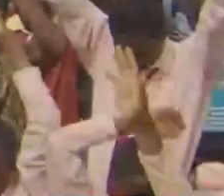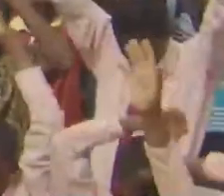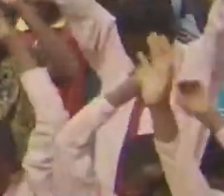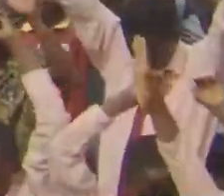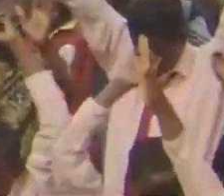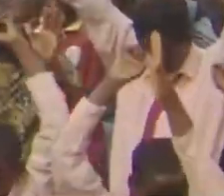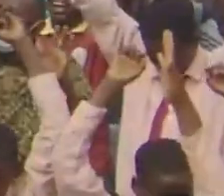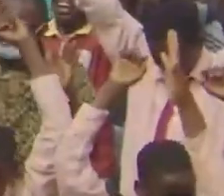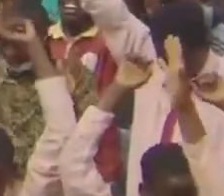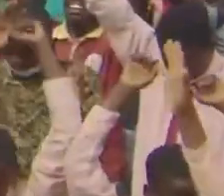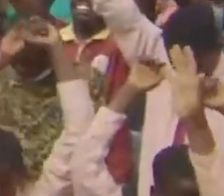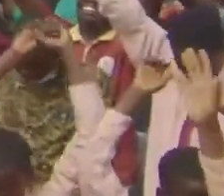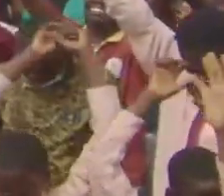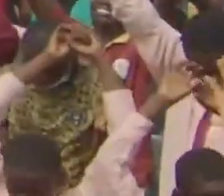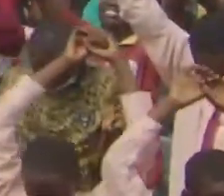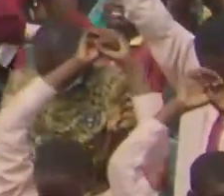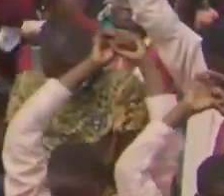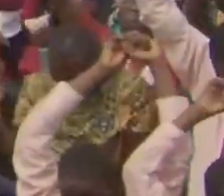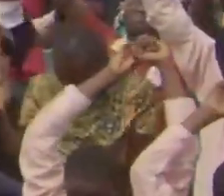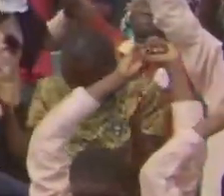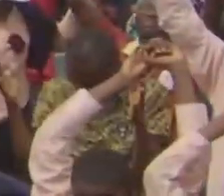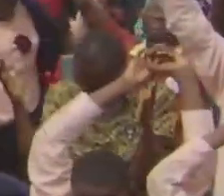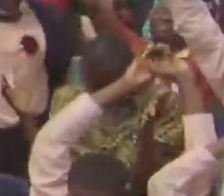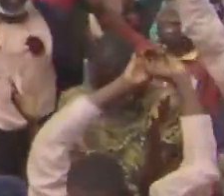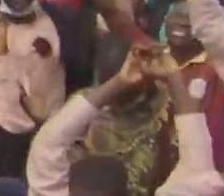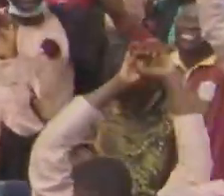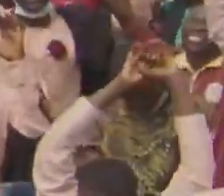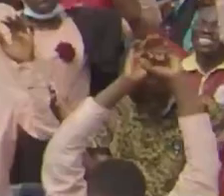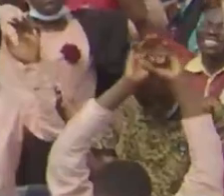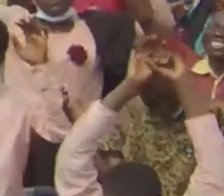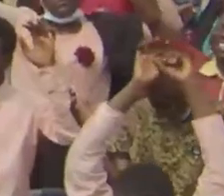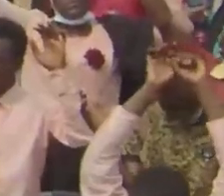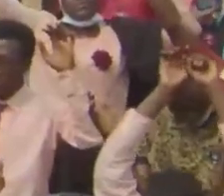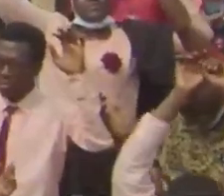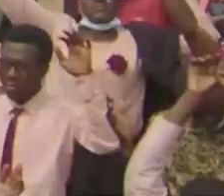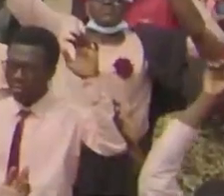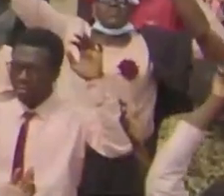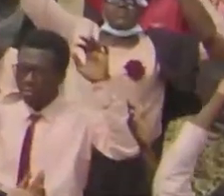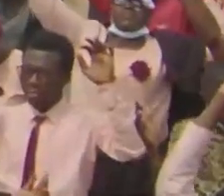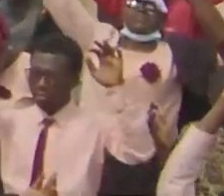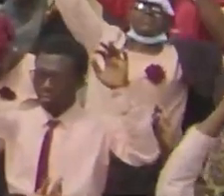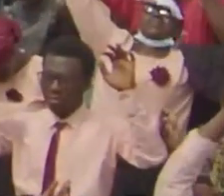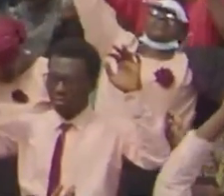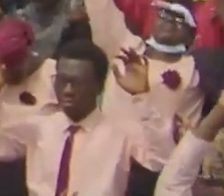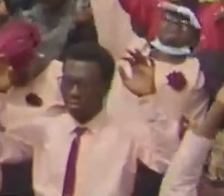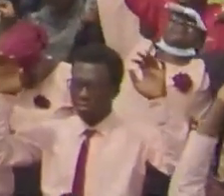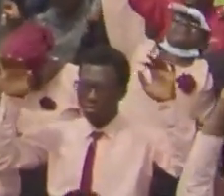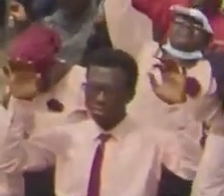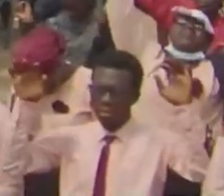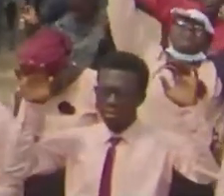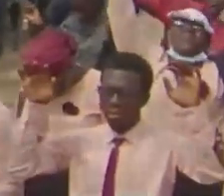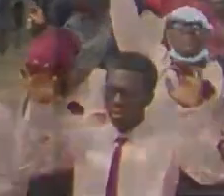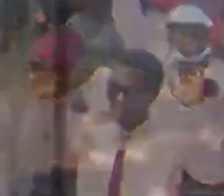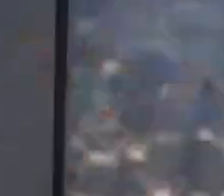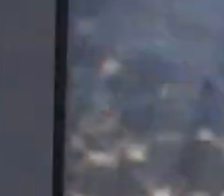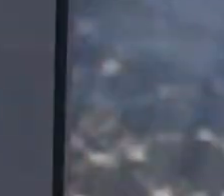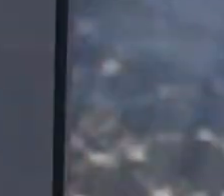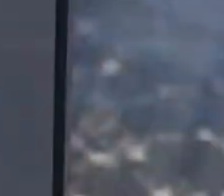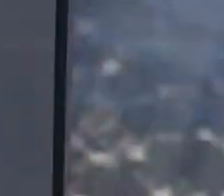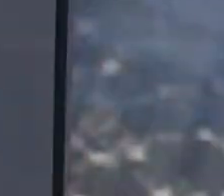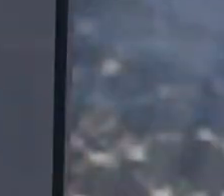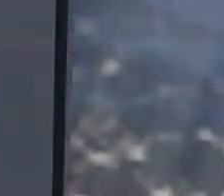now. And I pray, Lord, everyone will now move up in the right direction, up higher, greater, more